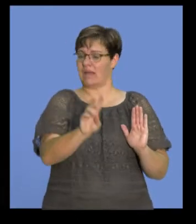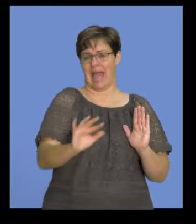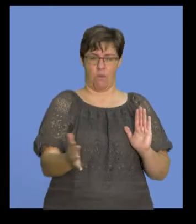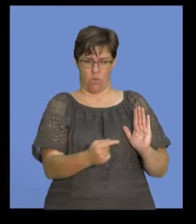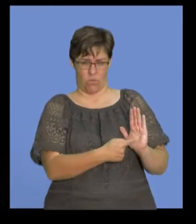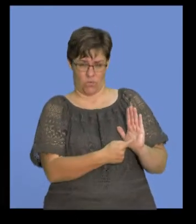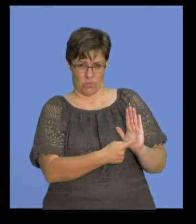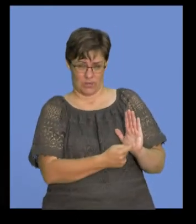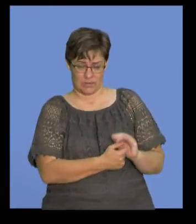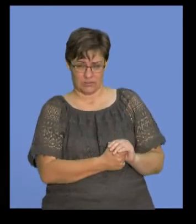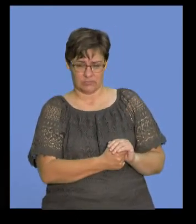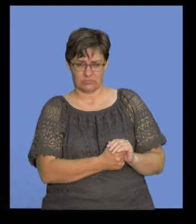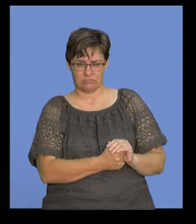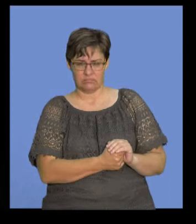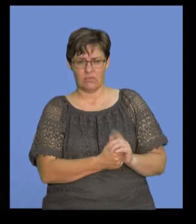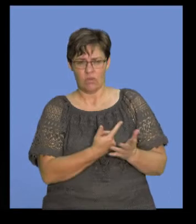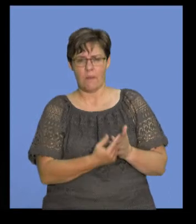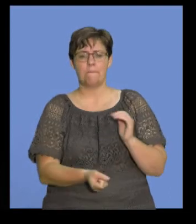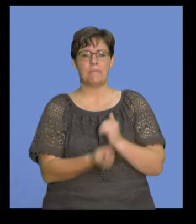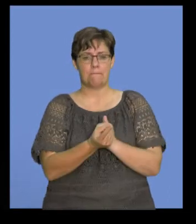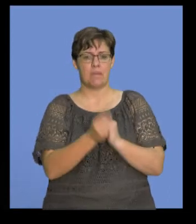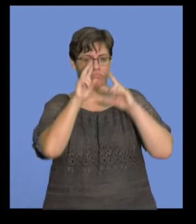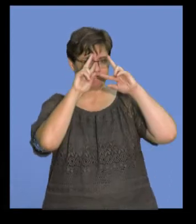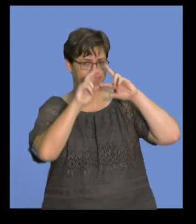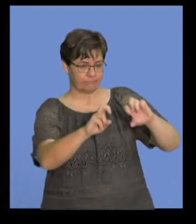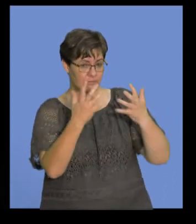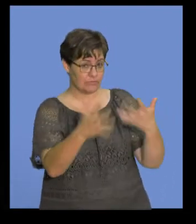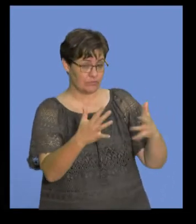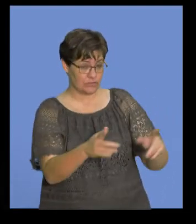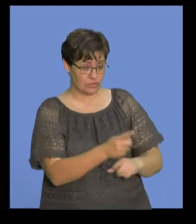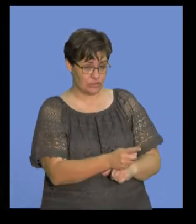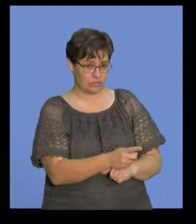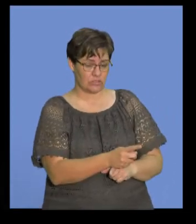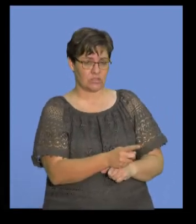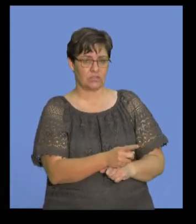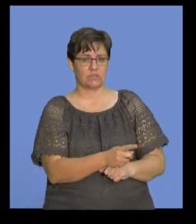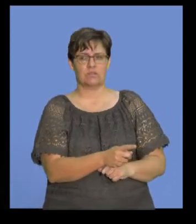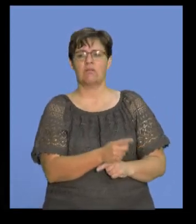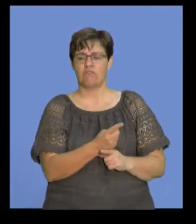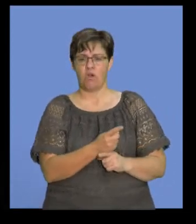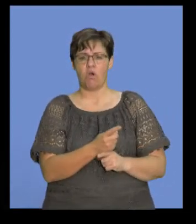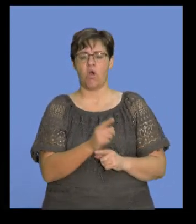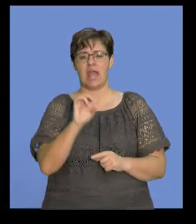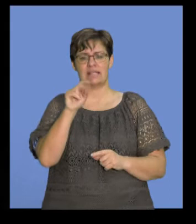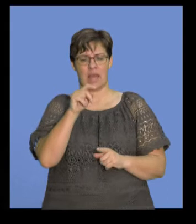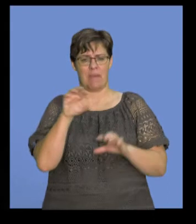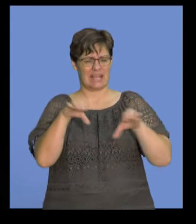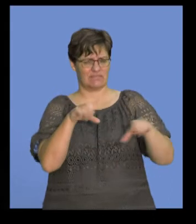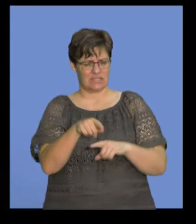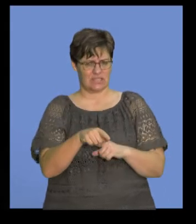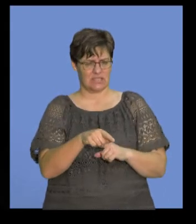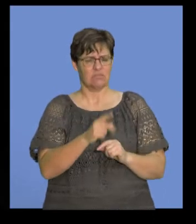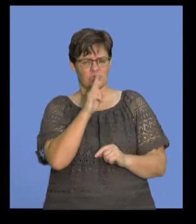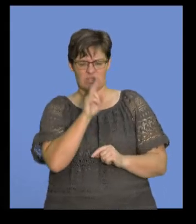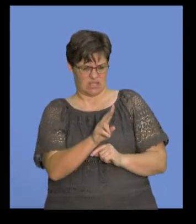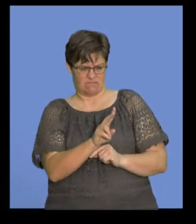data look like? So often you find that after conducting an investigation, you get, for the enzyme activity, you